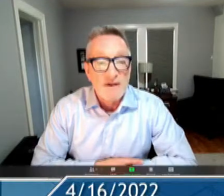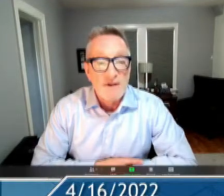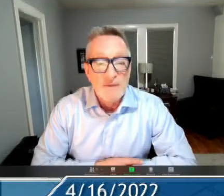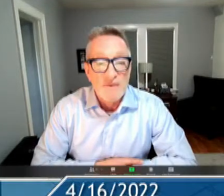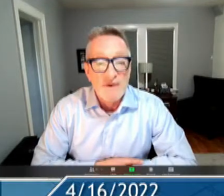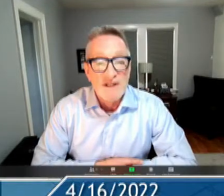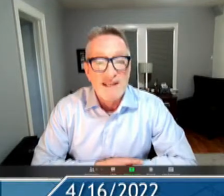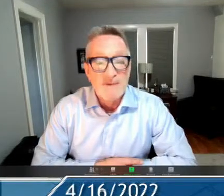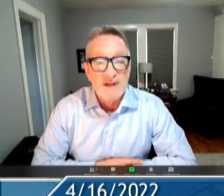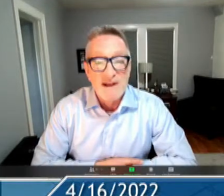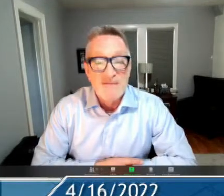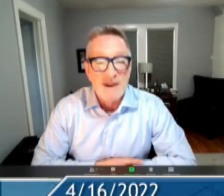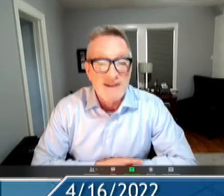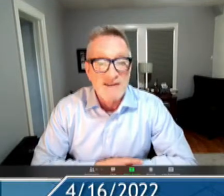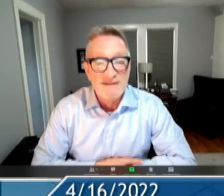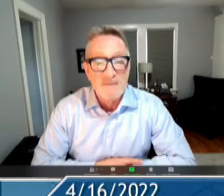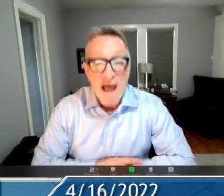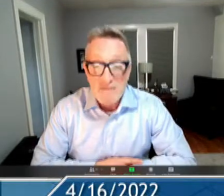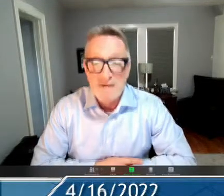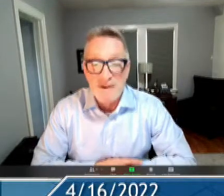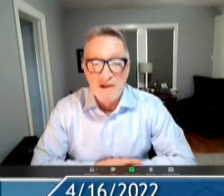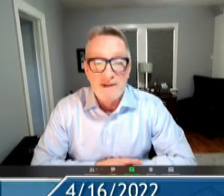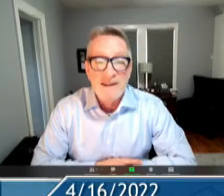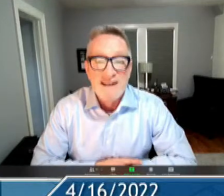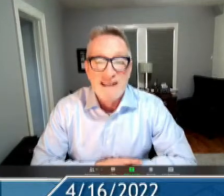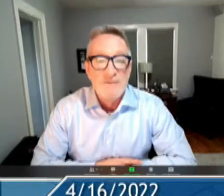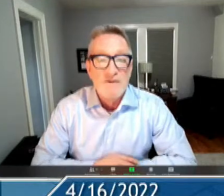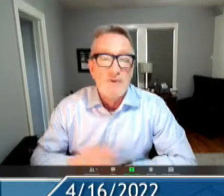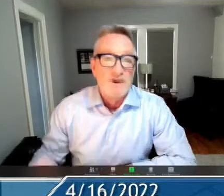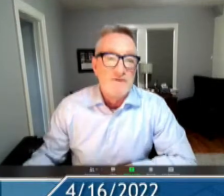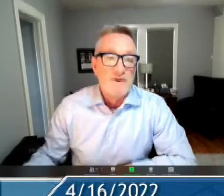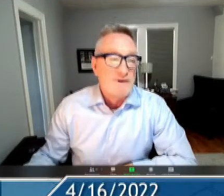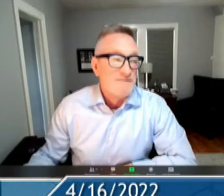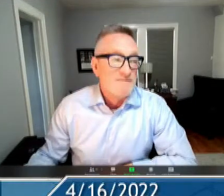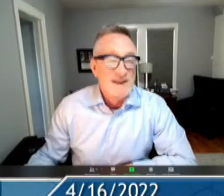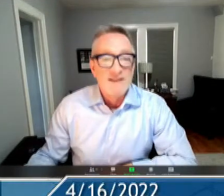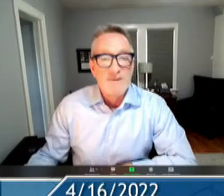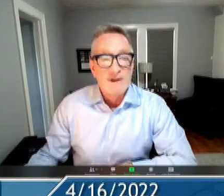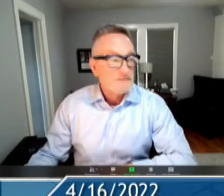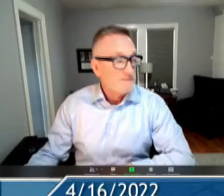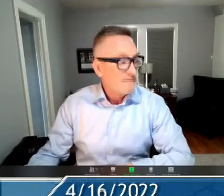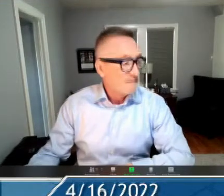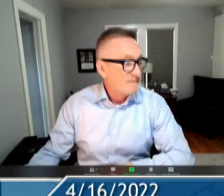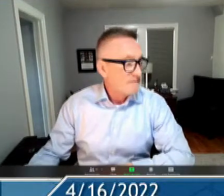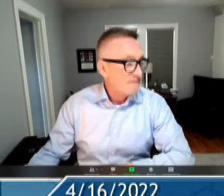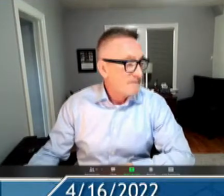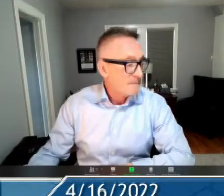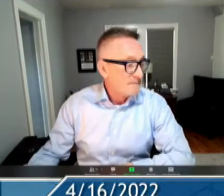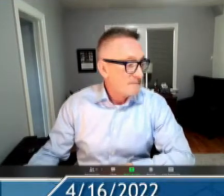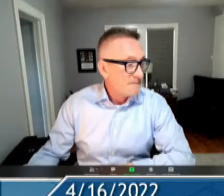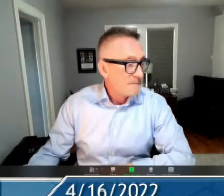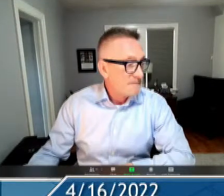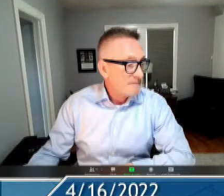value your input as we create a budget, a map, if you will, that moves Portland forward. Thanks so much.